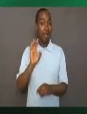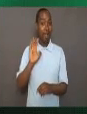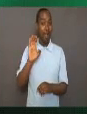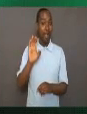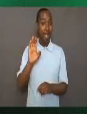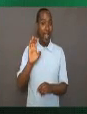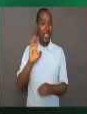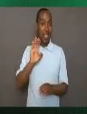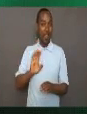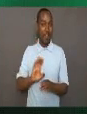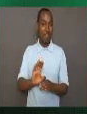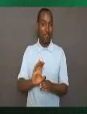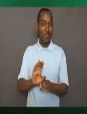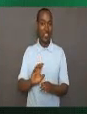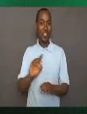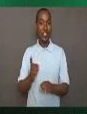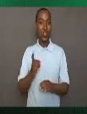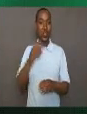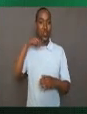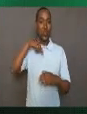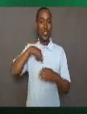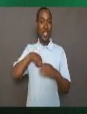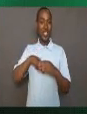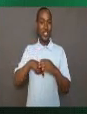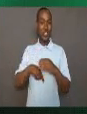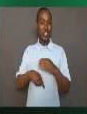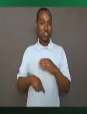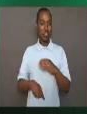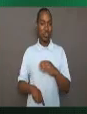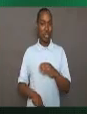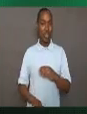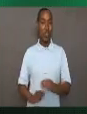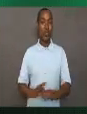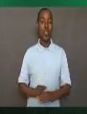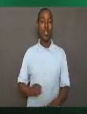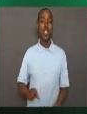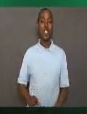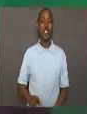the bolus downward until it arrives in the stomach.